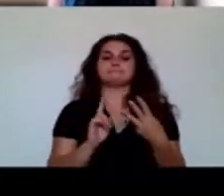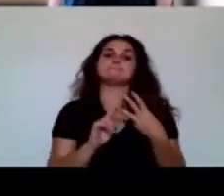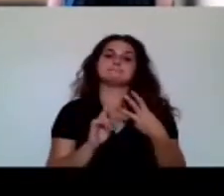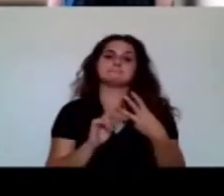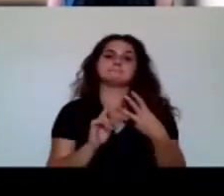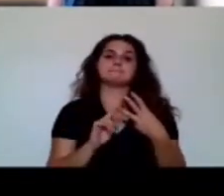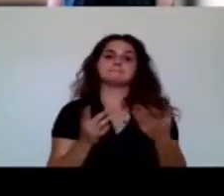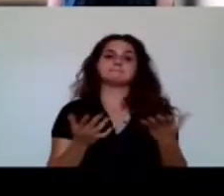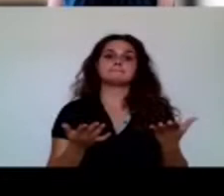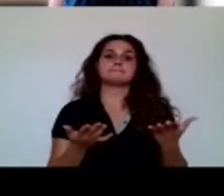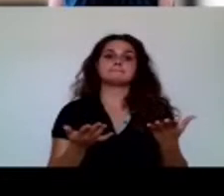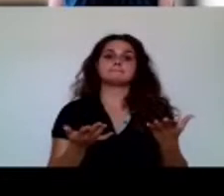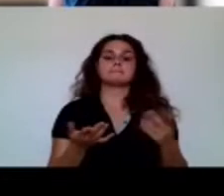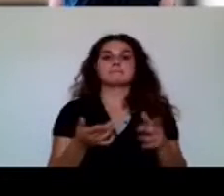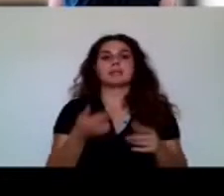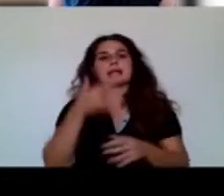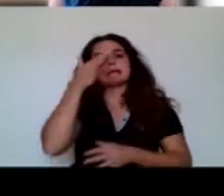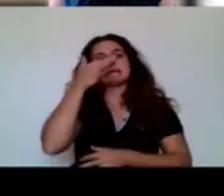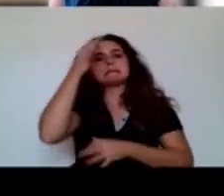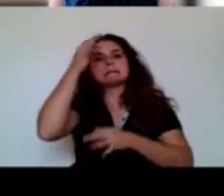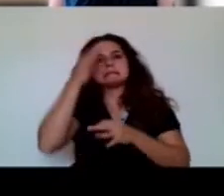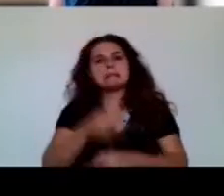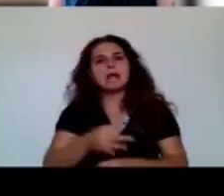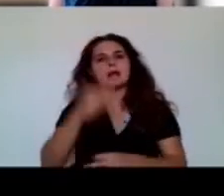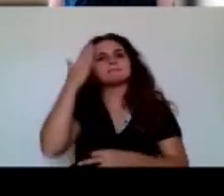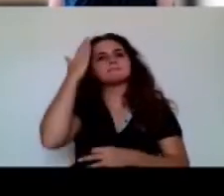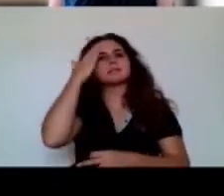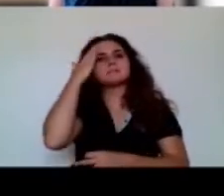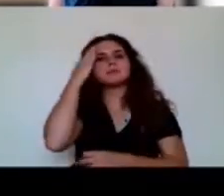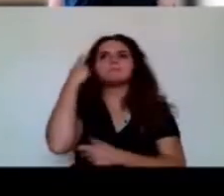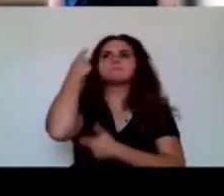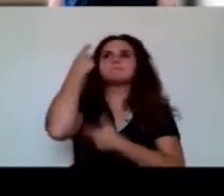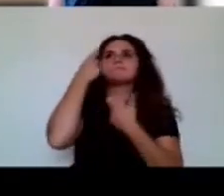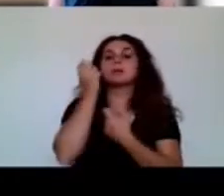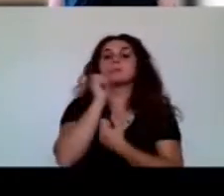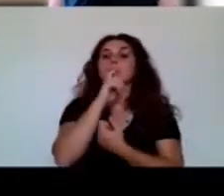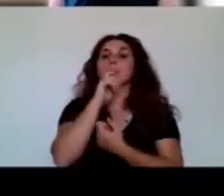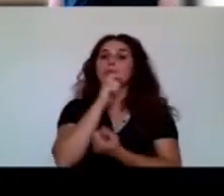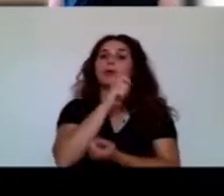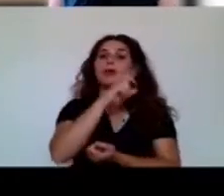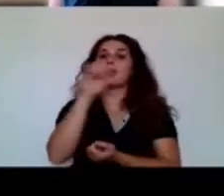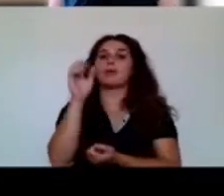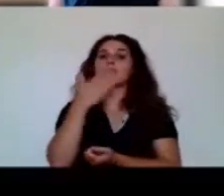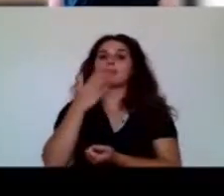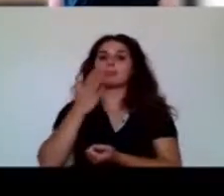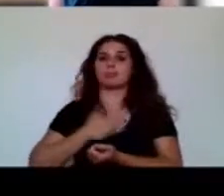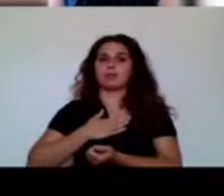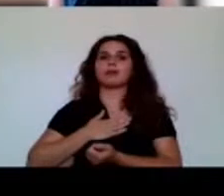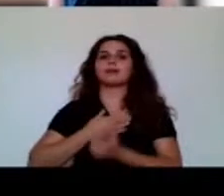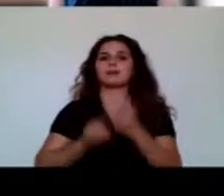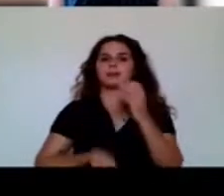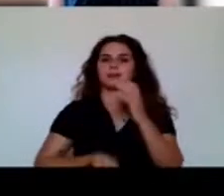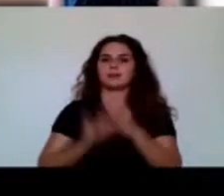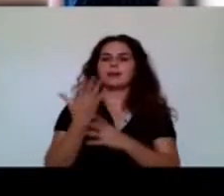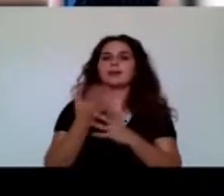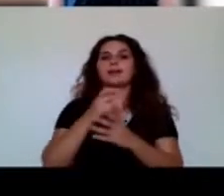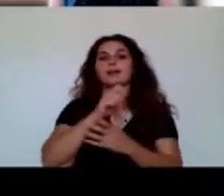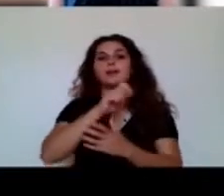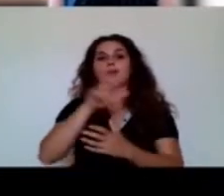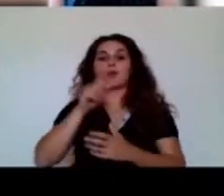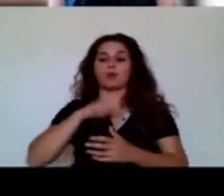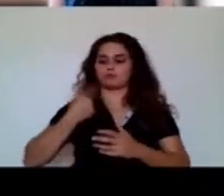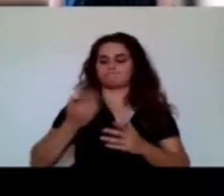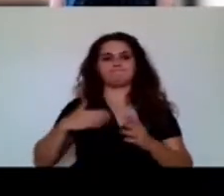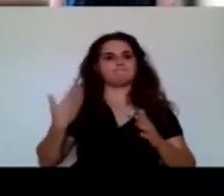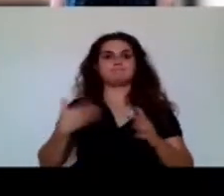And finally, relying on implicit assumptions can lead us astray. It can cause us to make errors that are undesired.